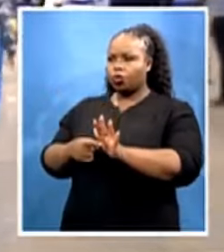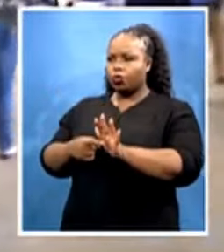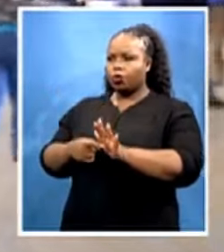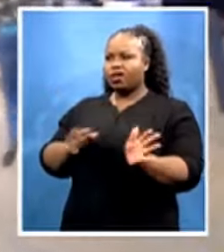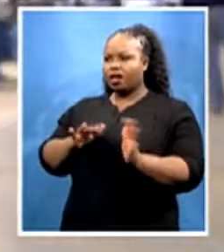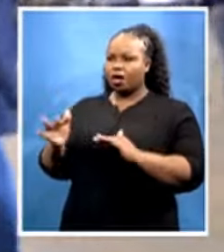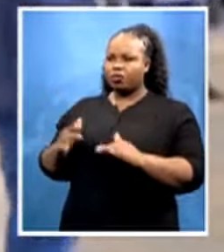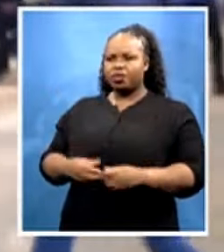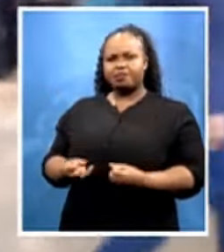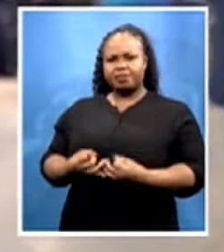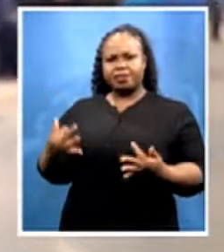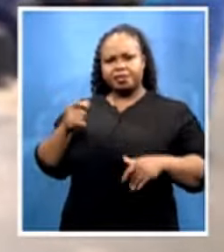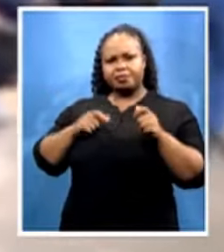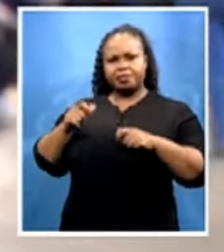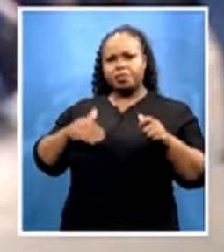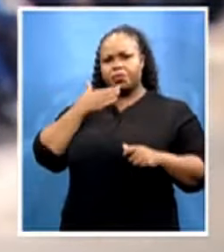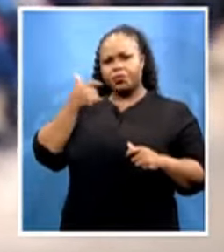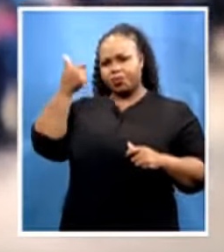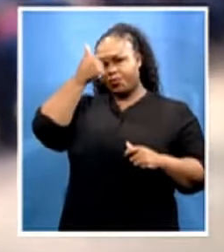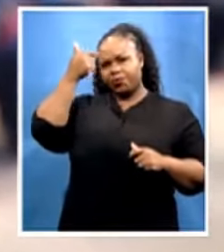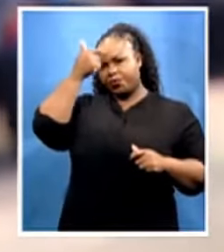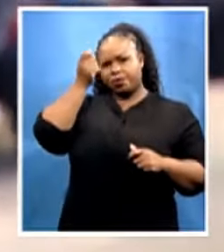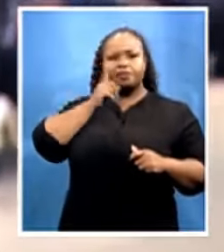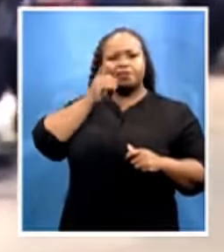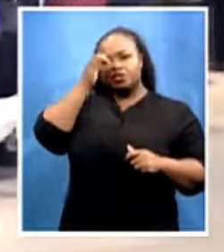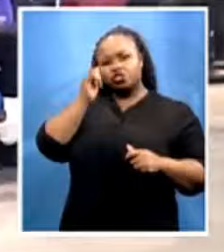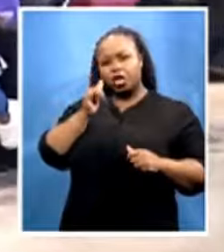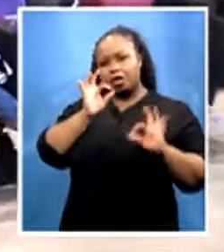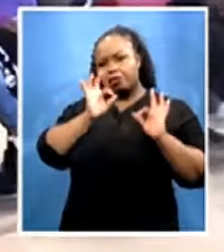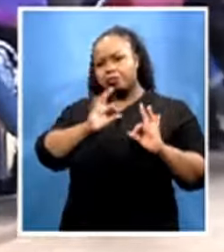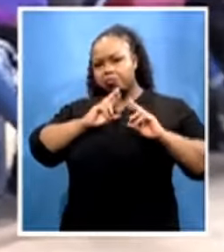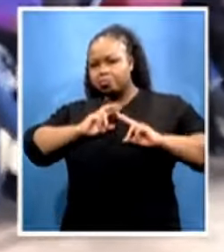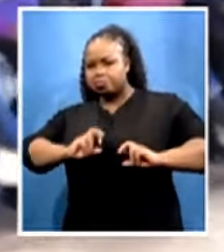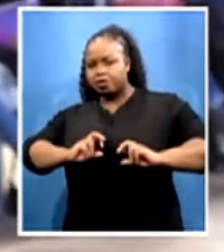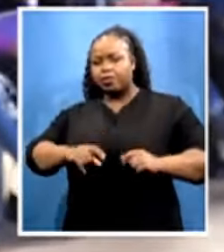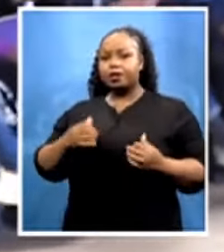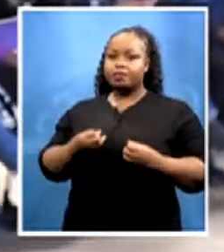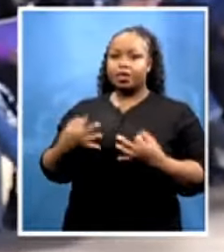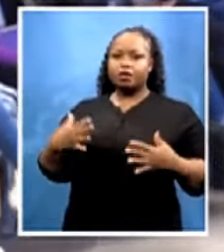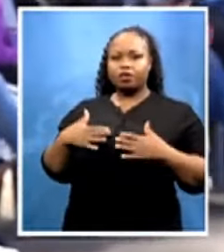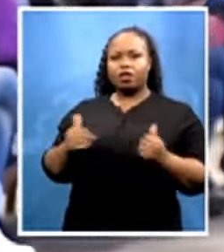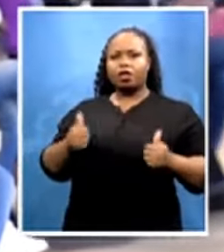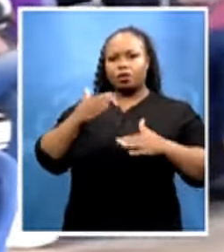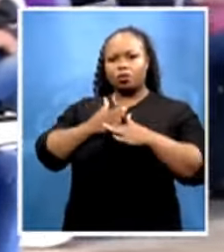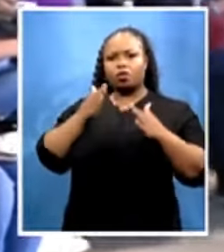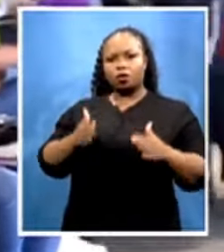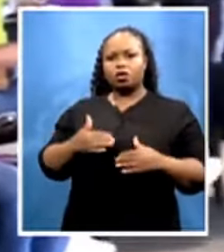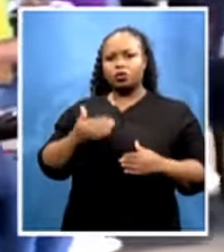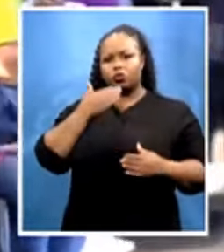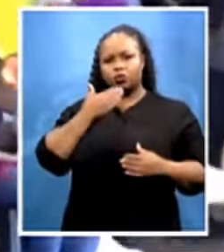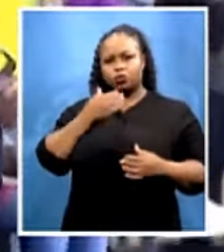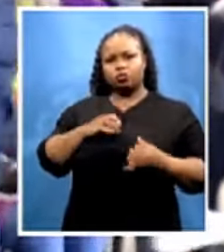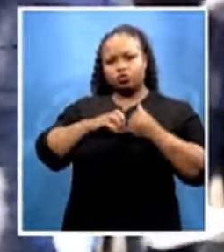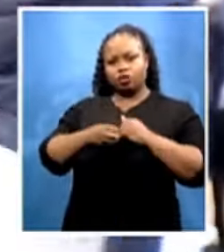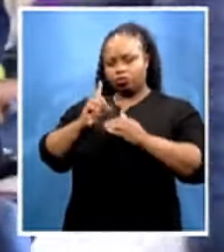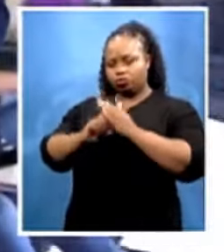there. Many of the health workers, of course, trying to make their way to where we are, this